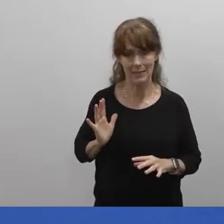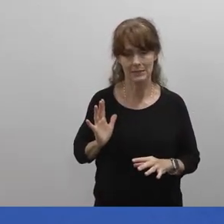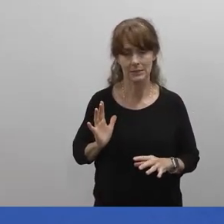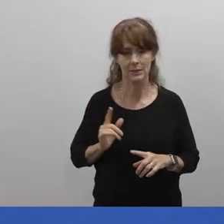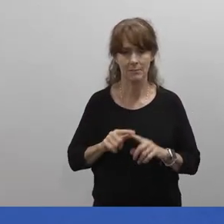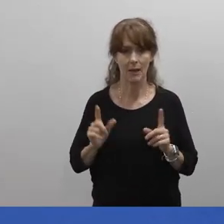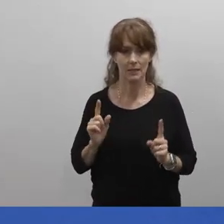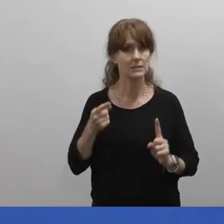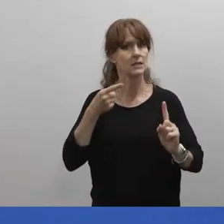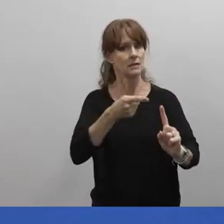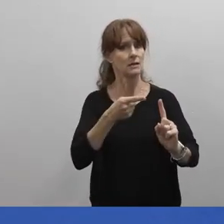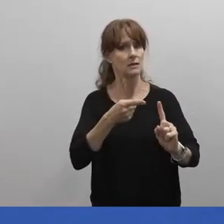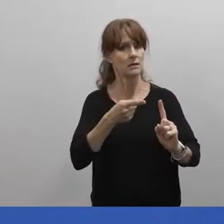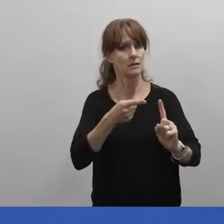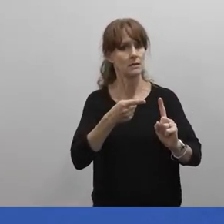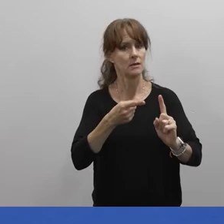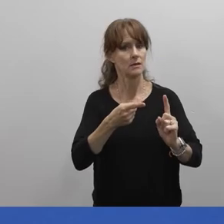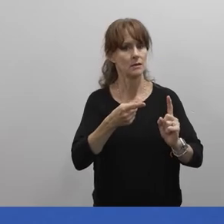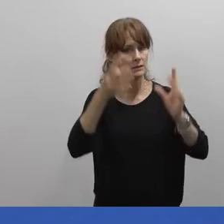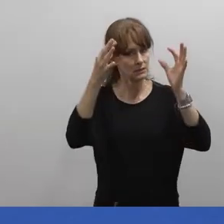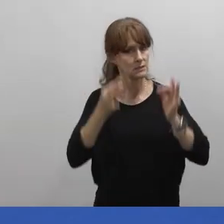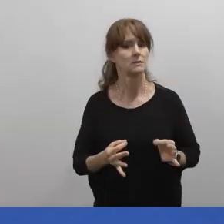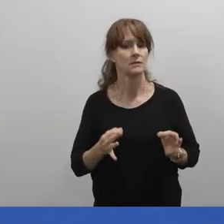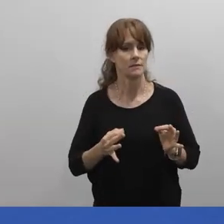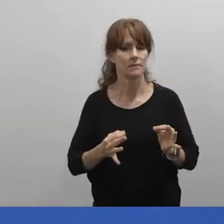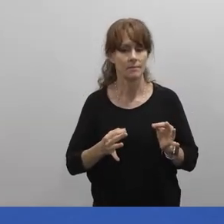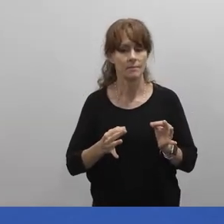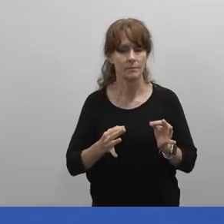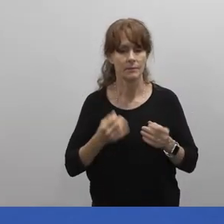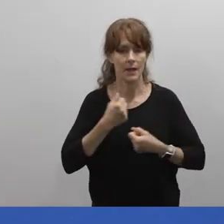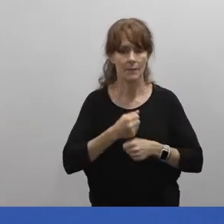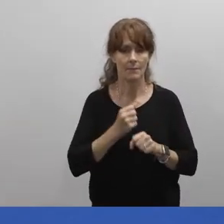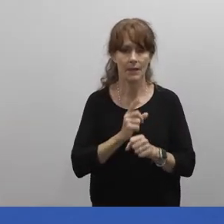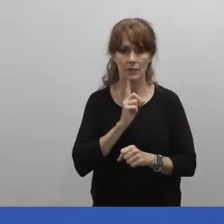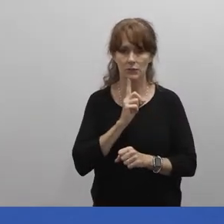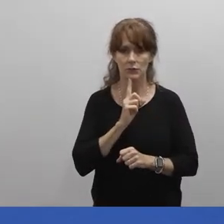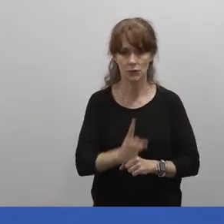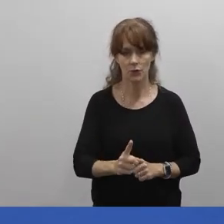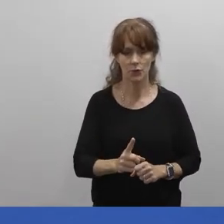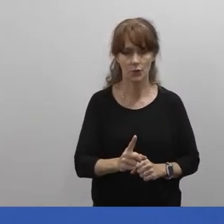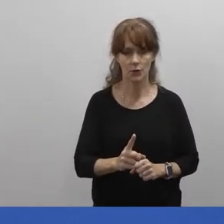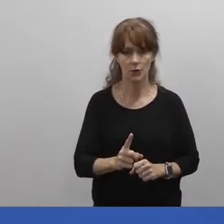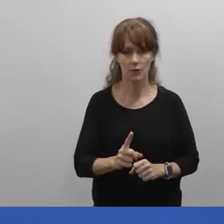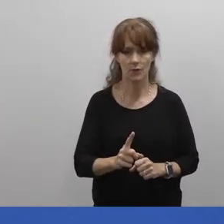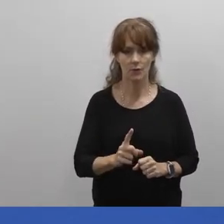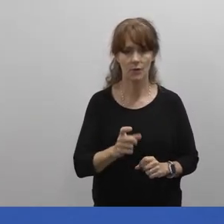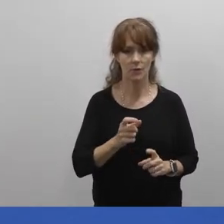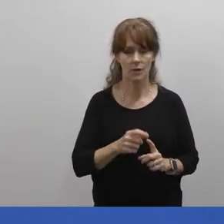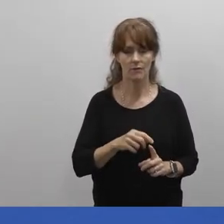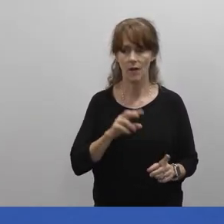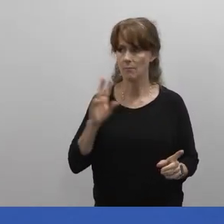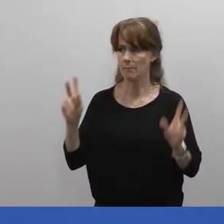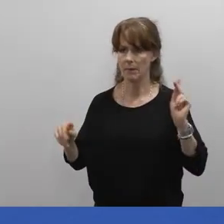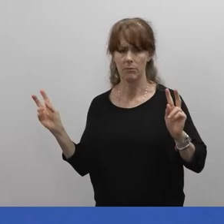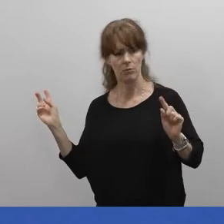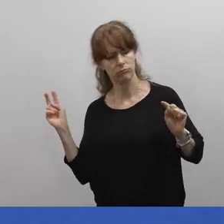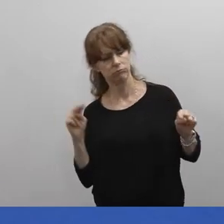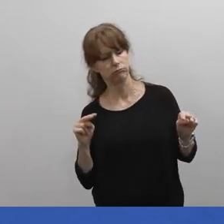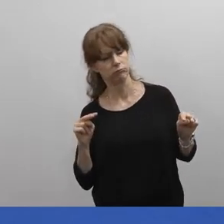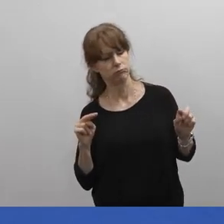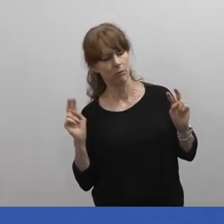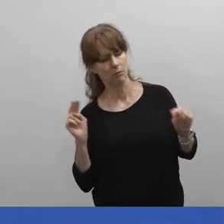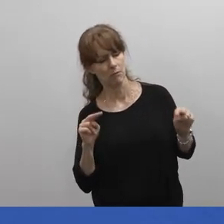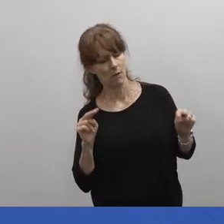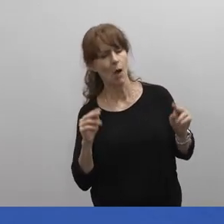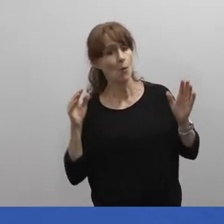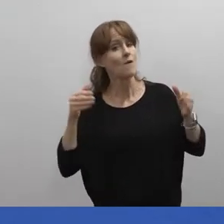it's an intentional shift into making sure from the outside folks understand that we are